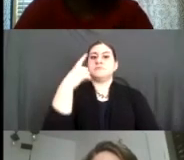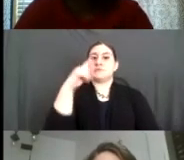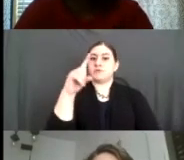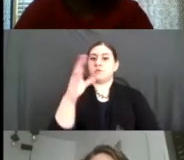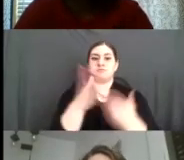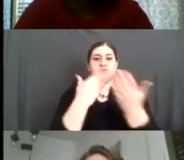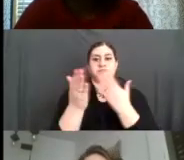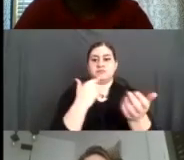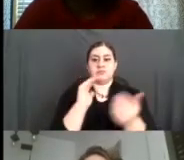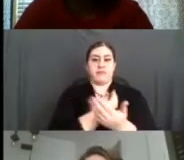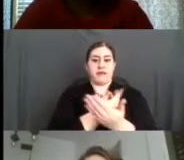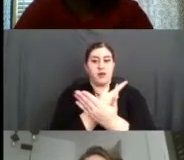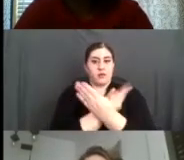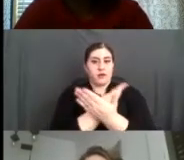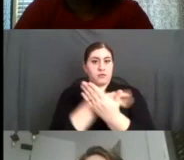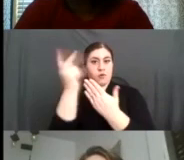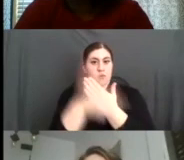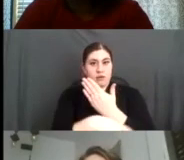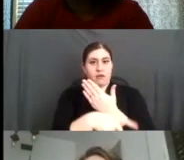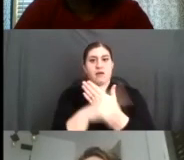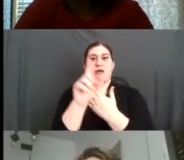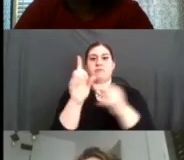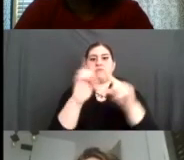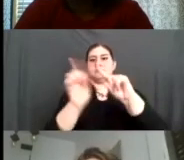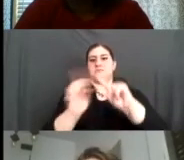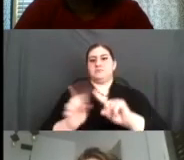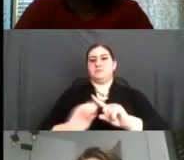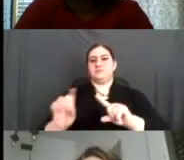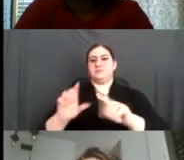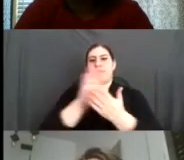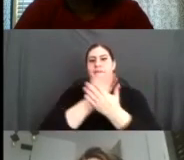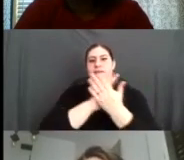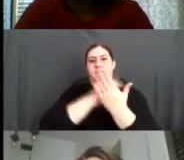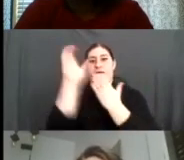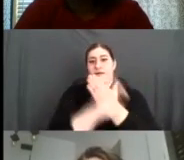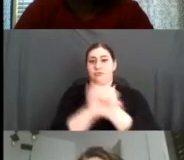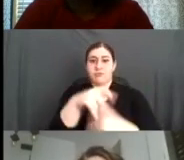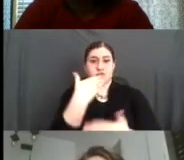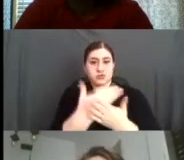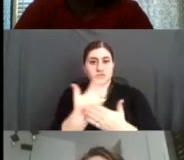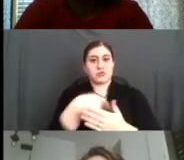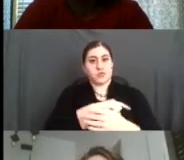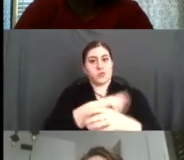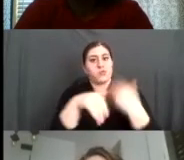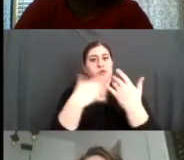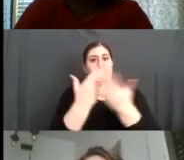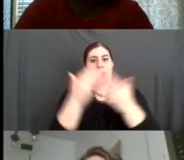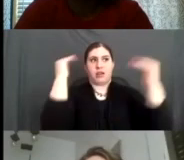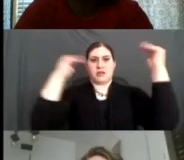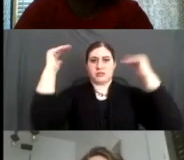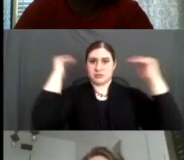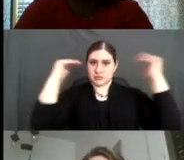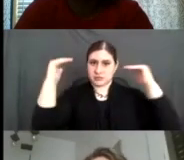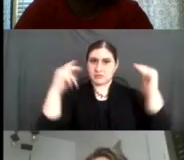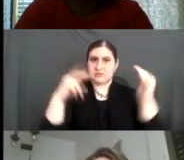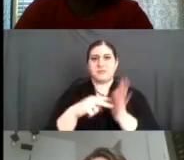Regardless, so our graduate programs run on all different kinds of academic calendars, which is great, right? We're all working adults here. And so